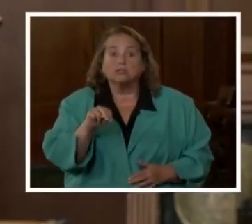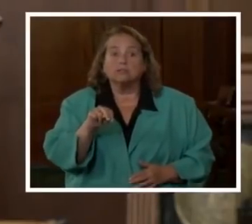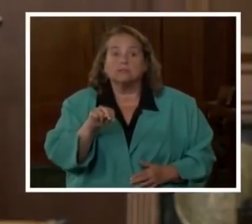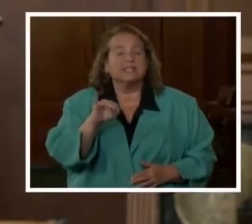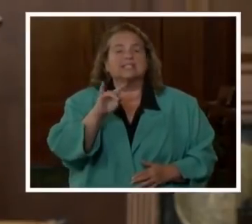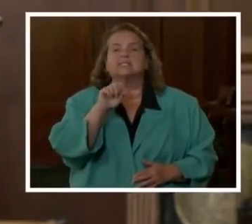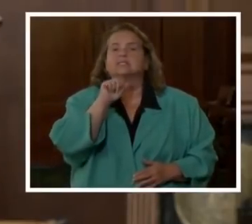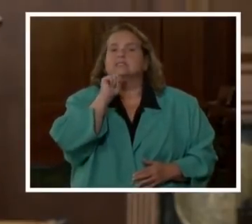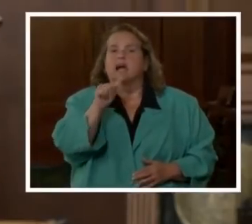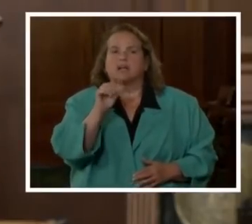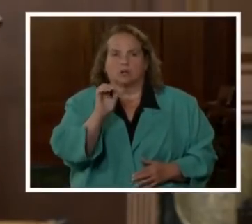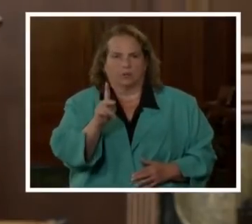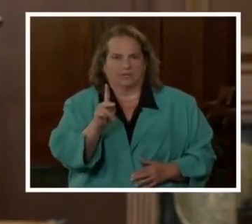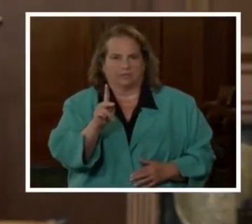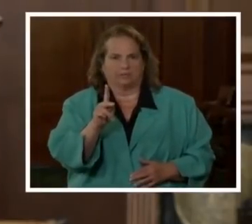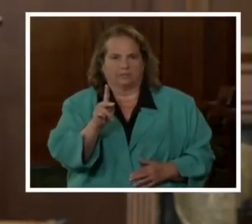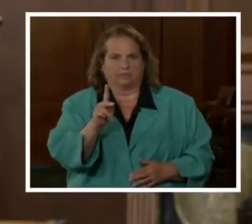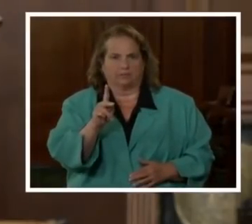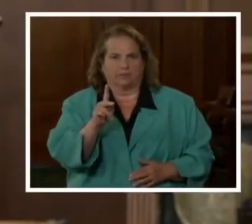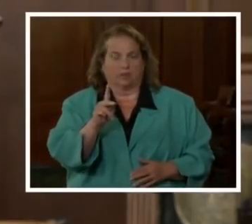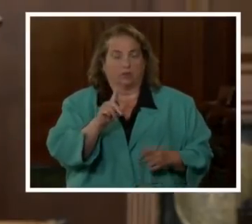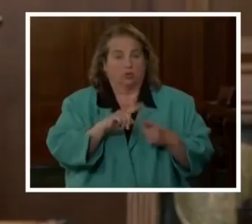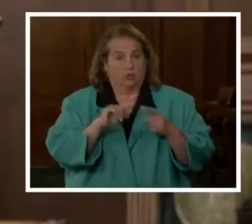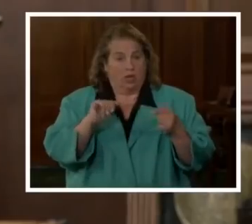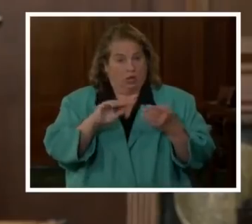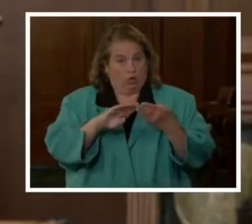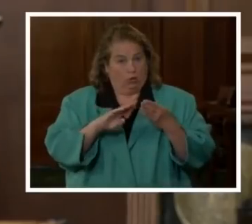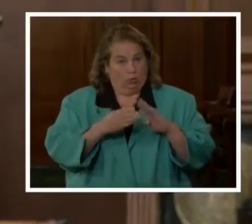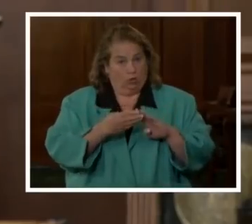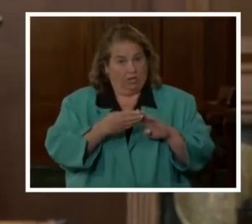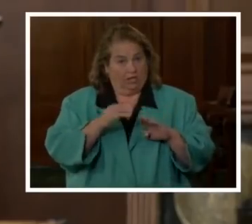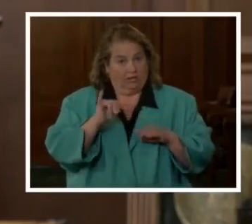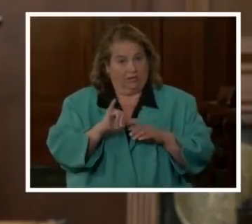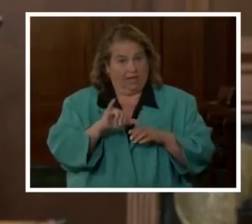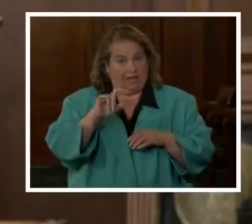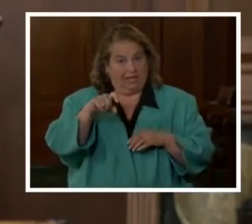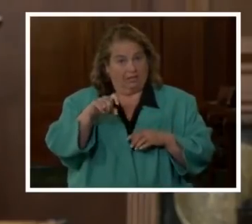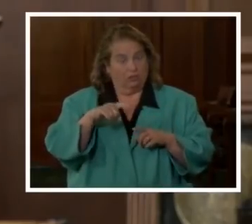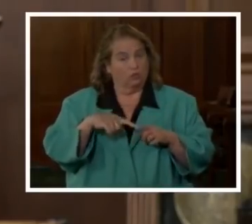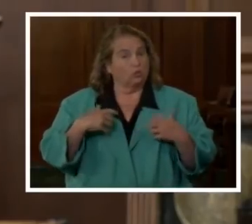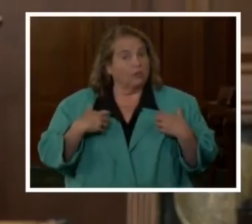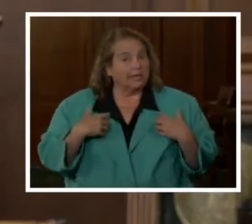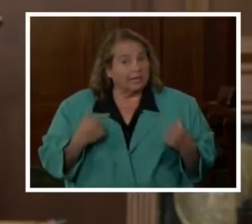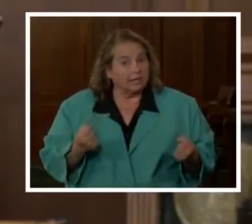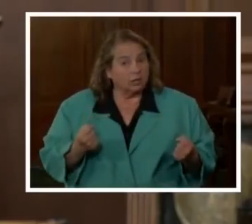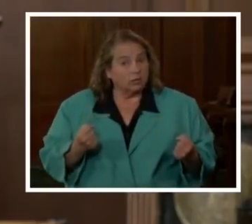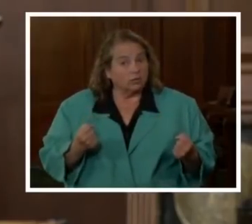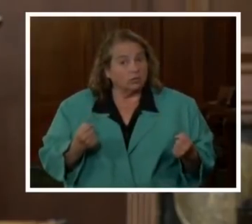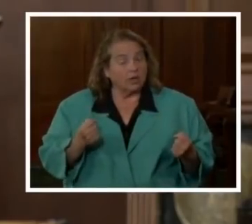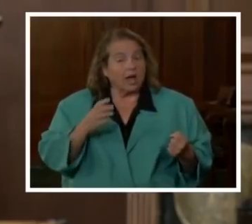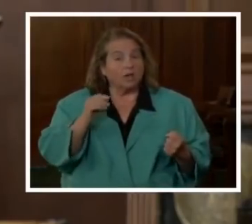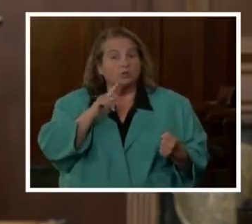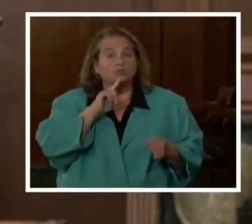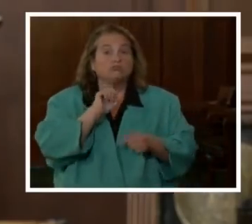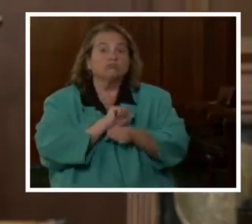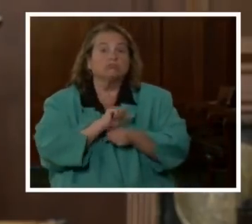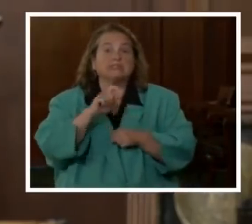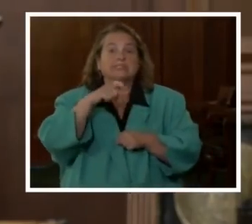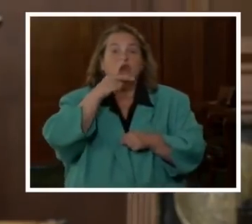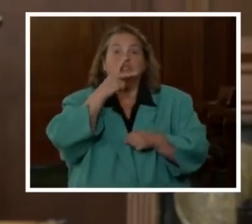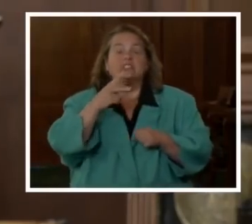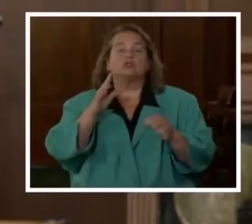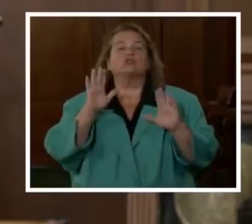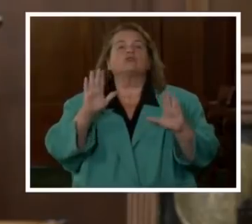It's not okay. And to a community that needs to heal and certainly see great